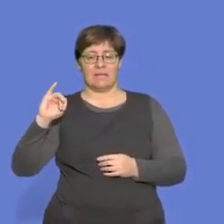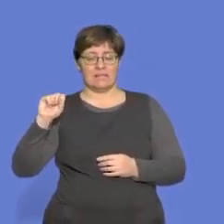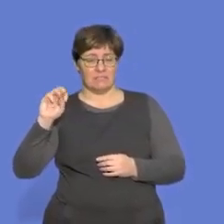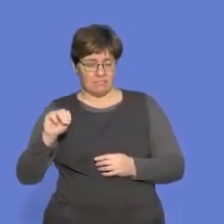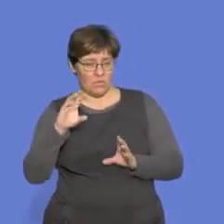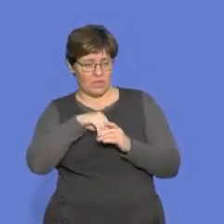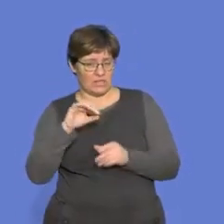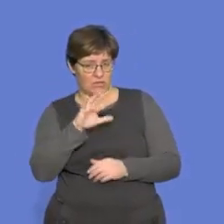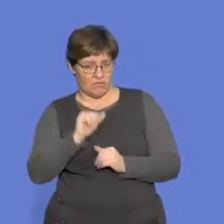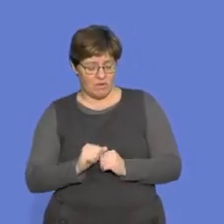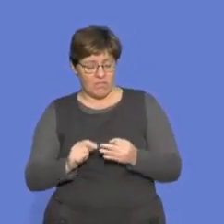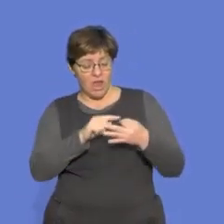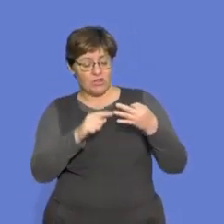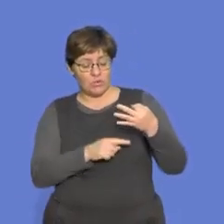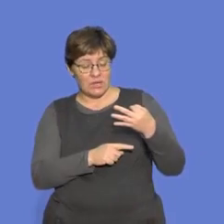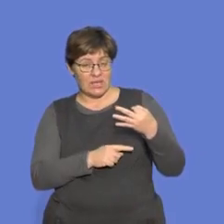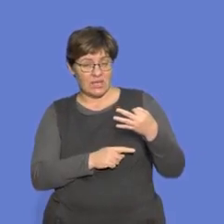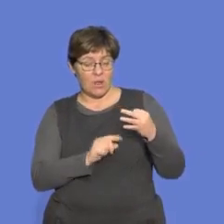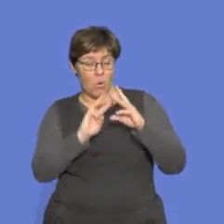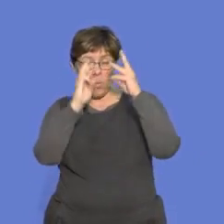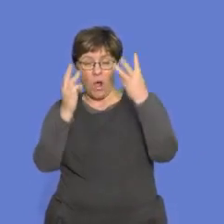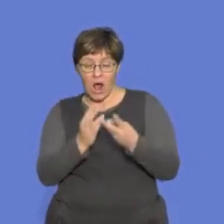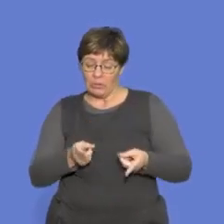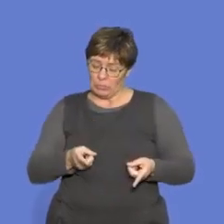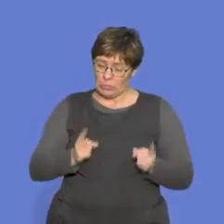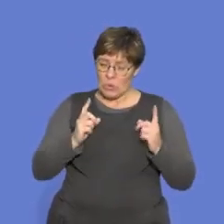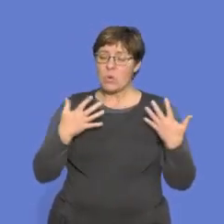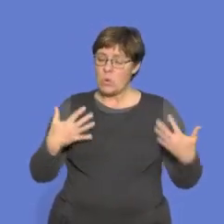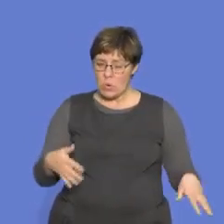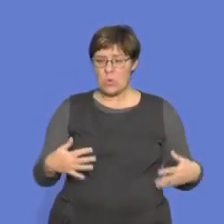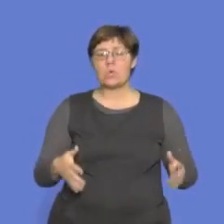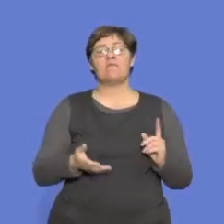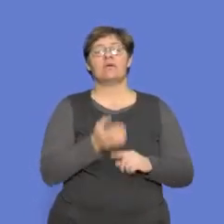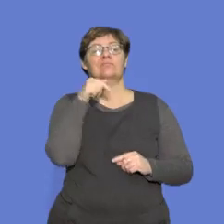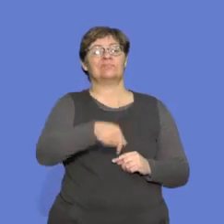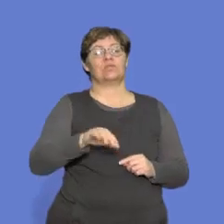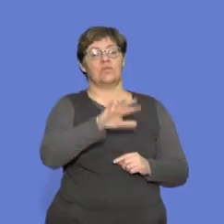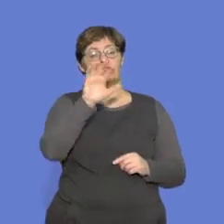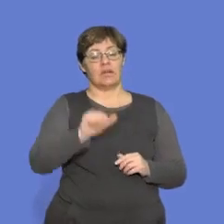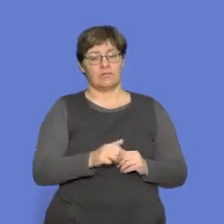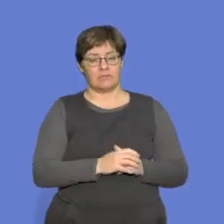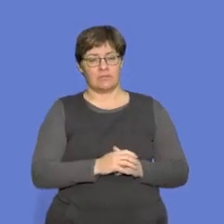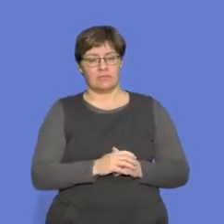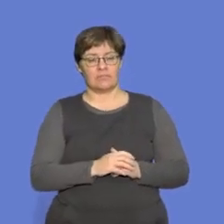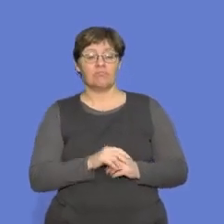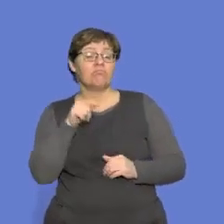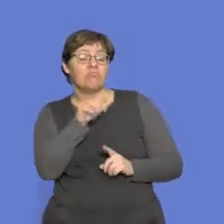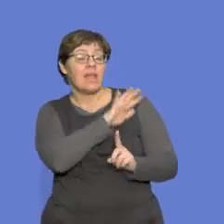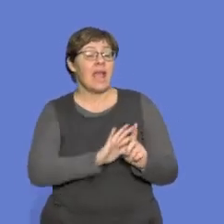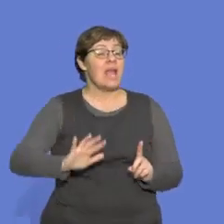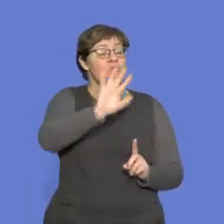that 3 of the world's biodiverse hotspots are found in South Africa. And these are areas